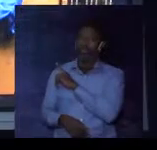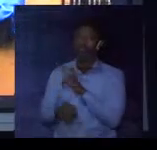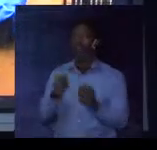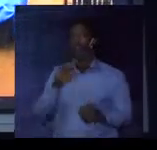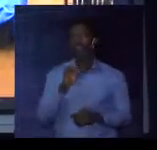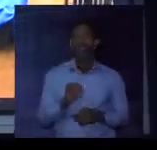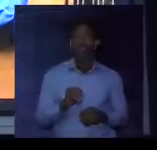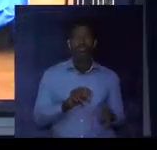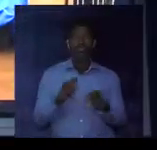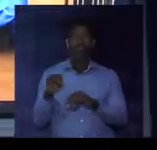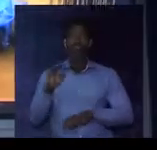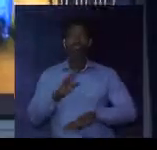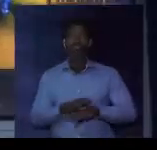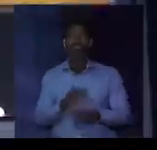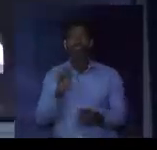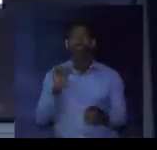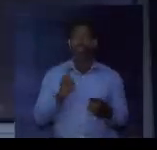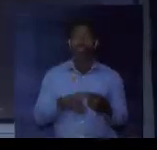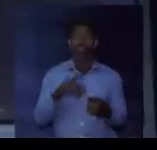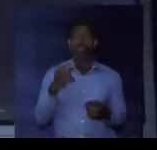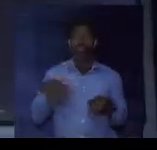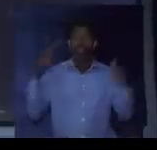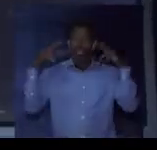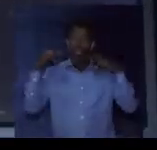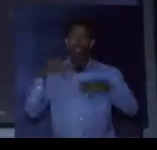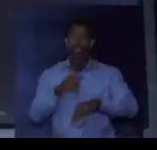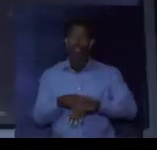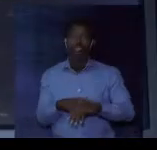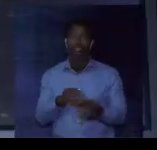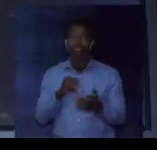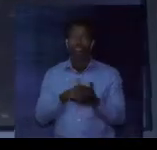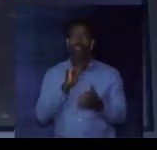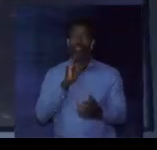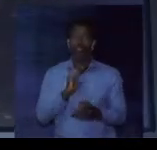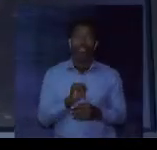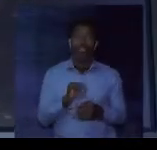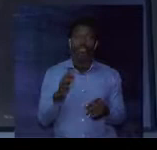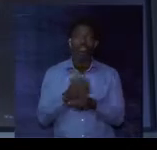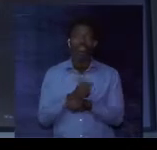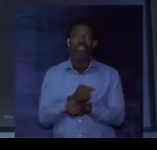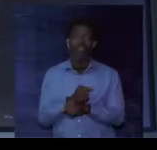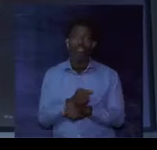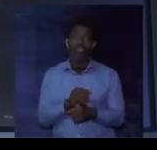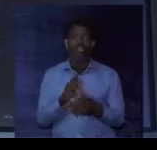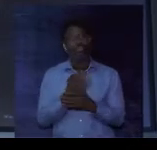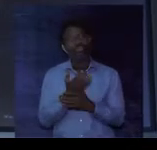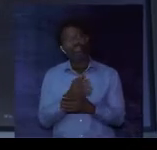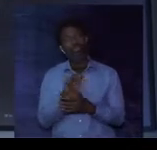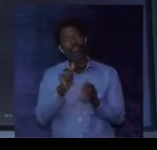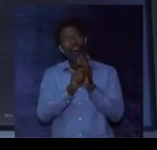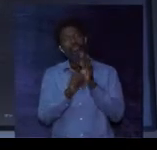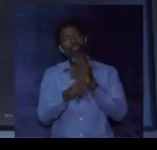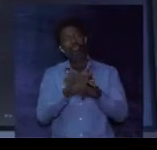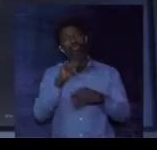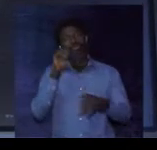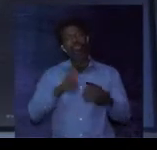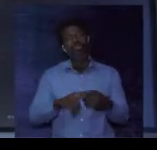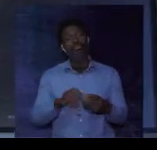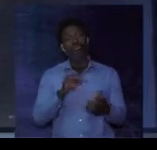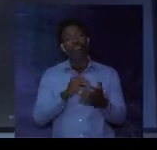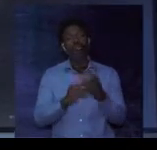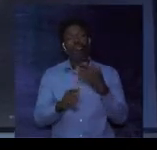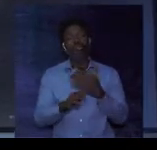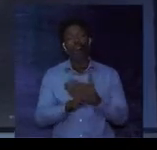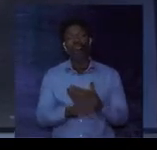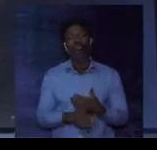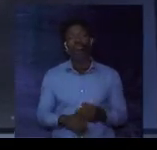You can see. So moving on to the rainy season. The rainy season takes between April to